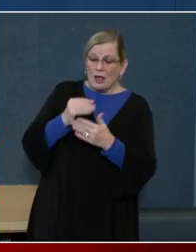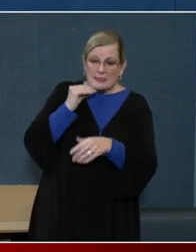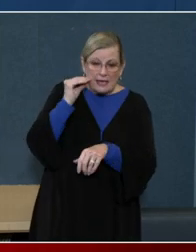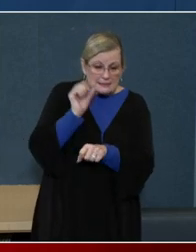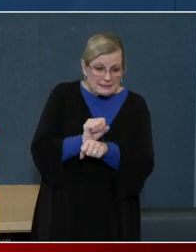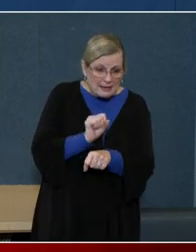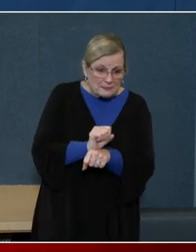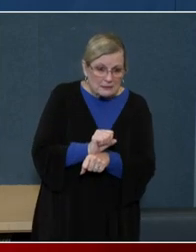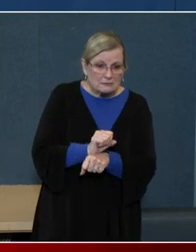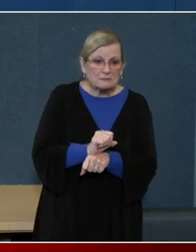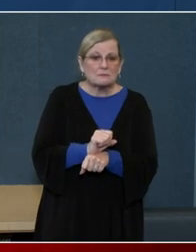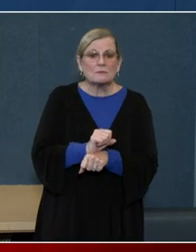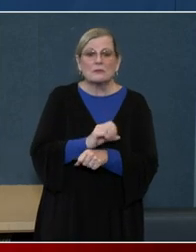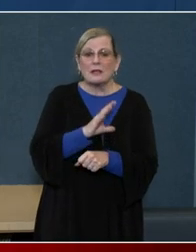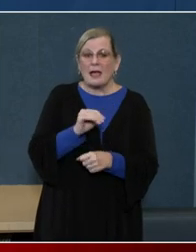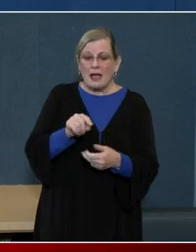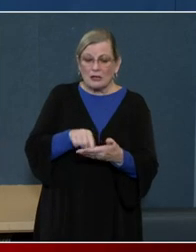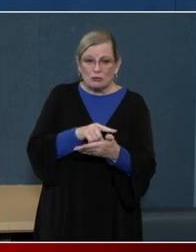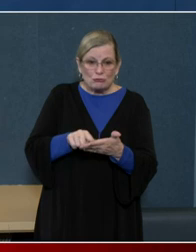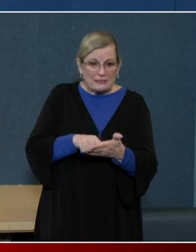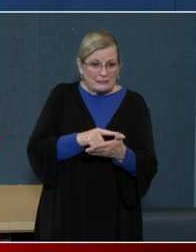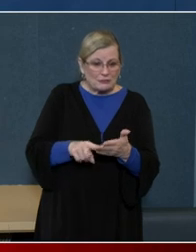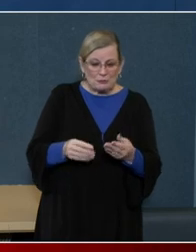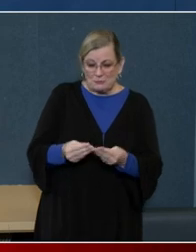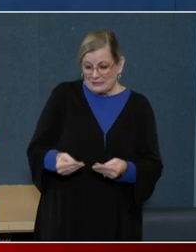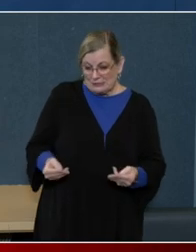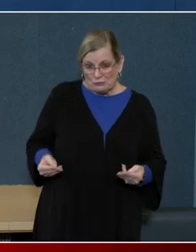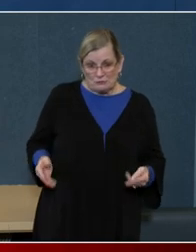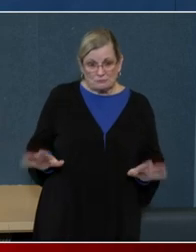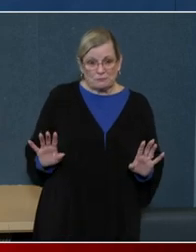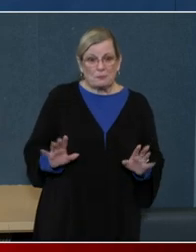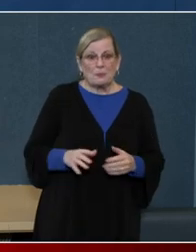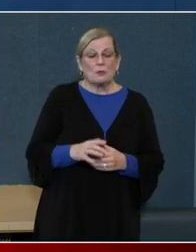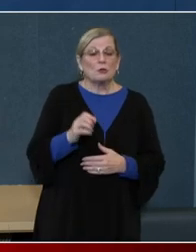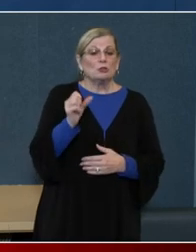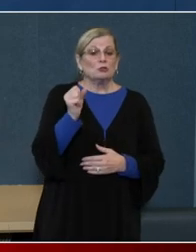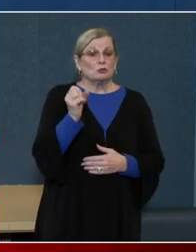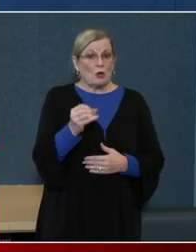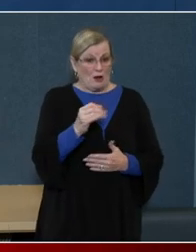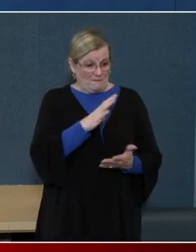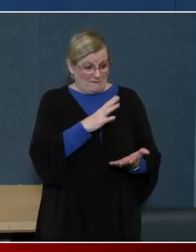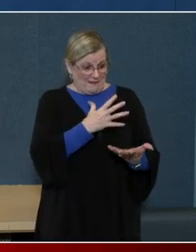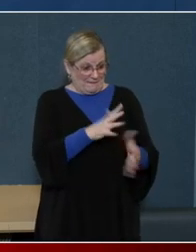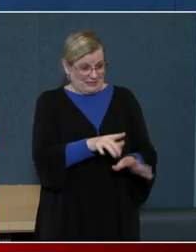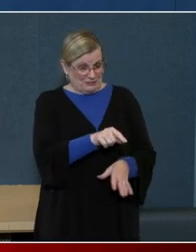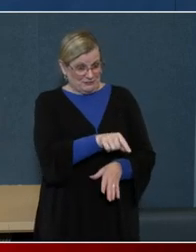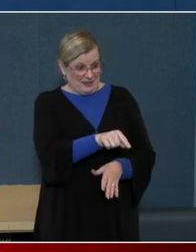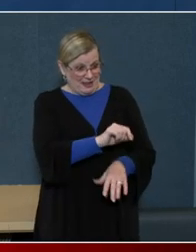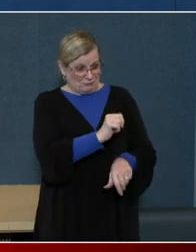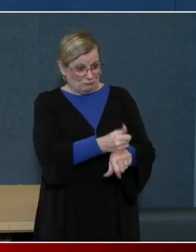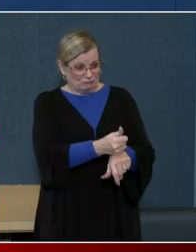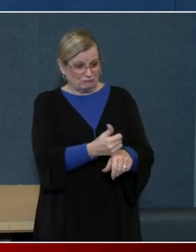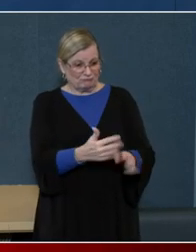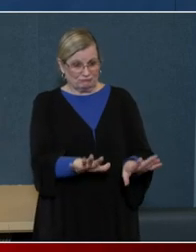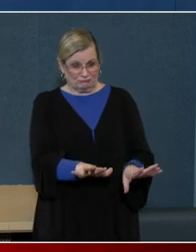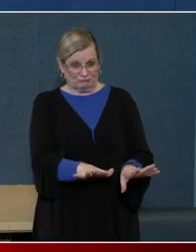So given where we are in Term 1, the question is now what happens in the future for Term 2 and Term